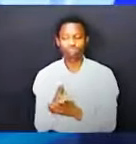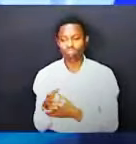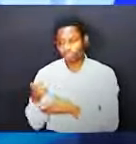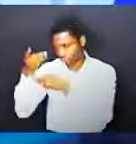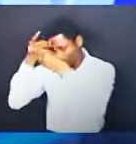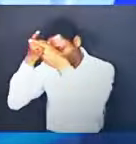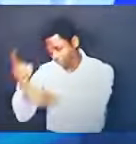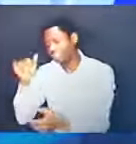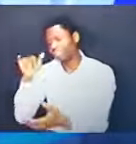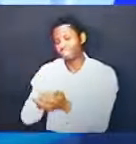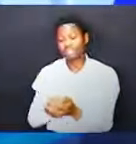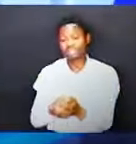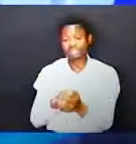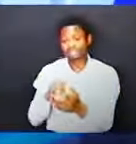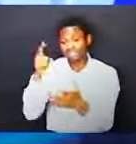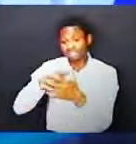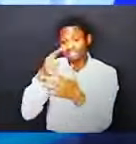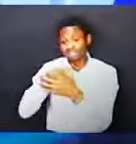year